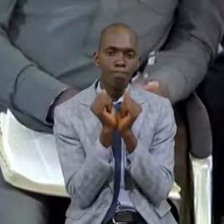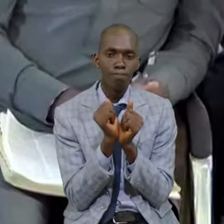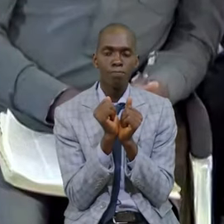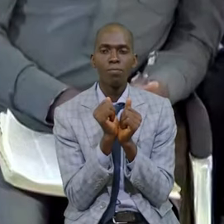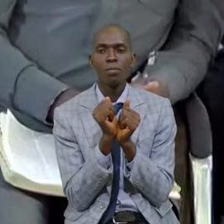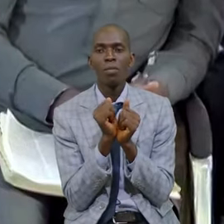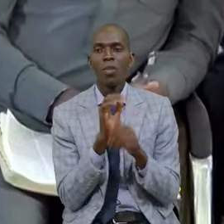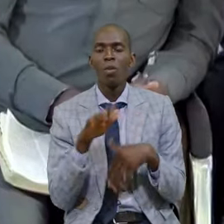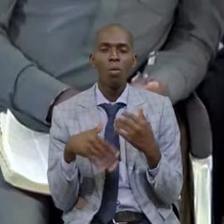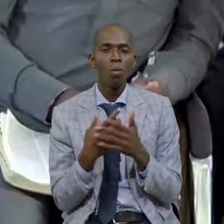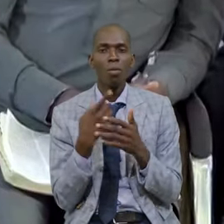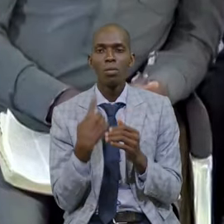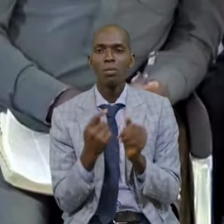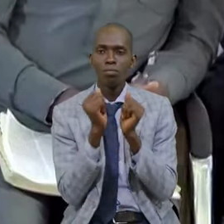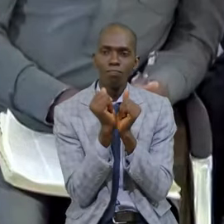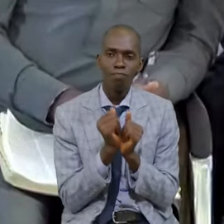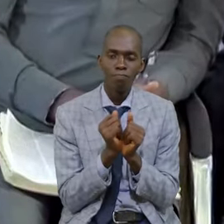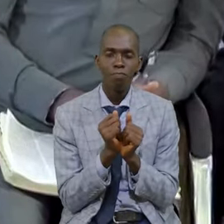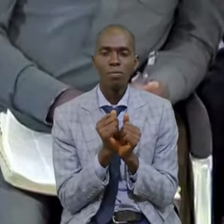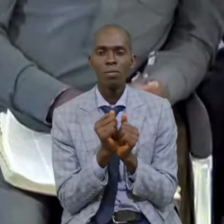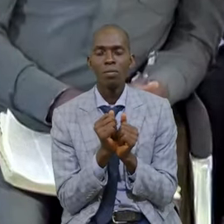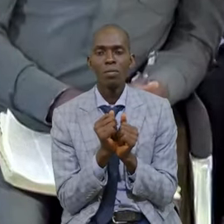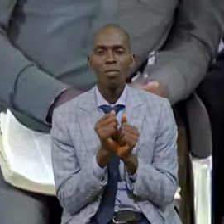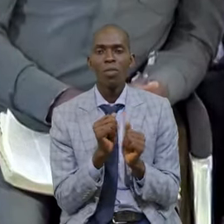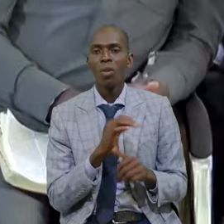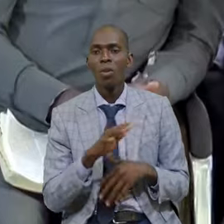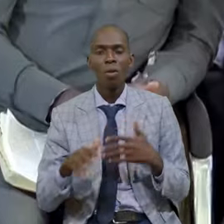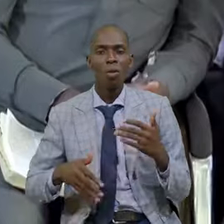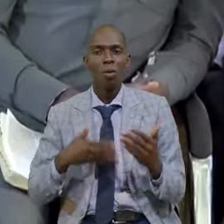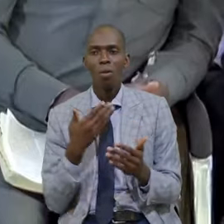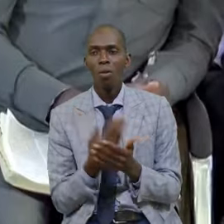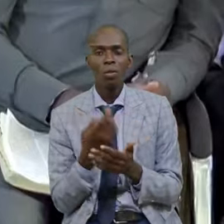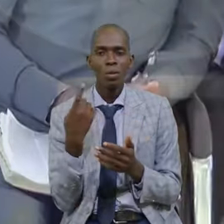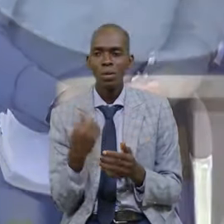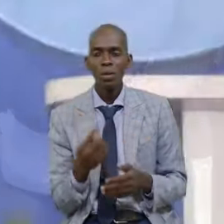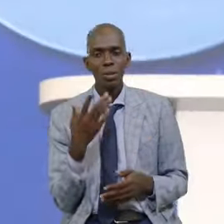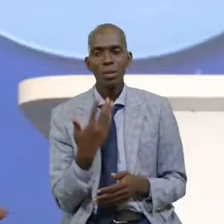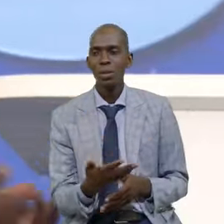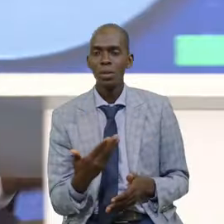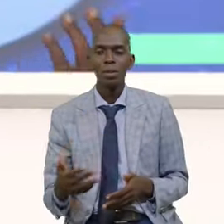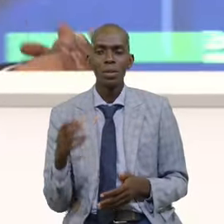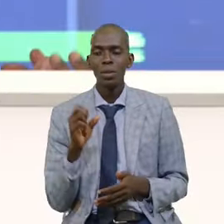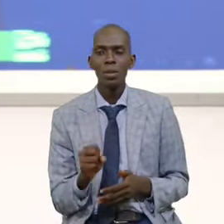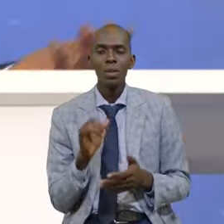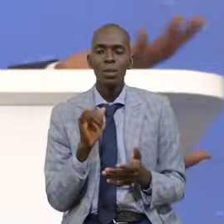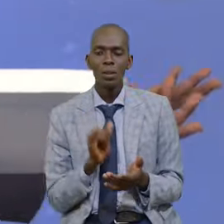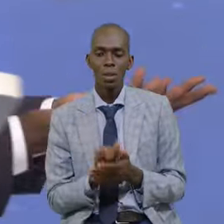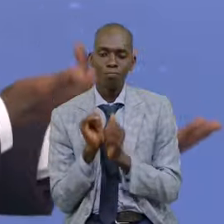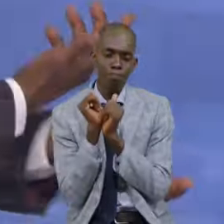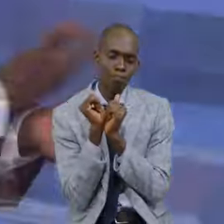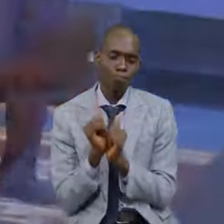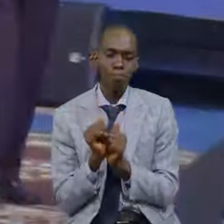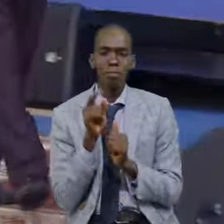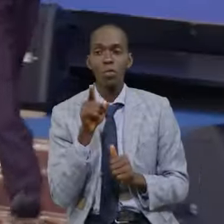bandage, bands, bondage, bands, all the things that had bound you. You have